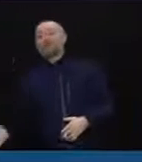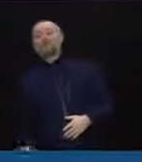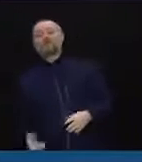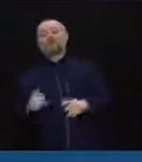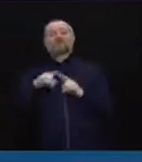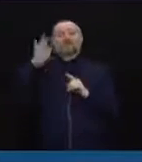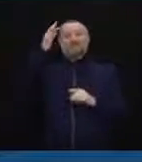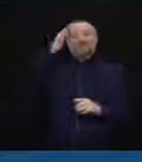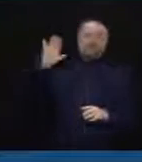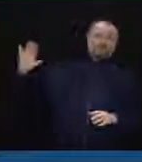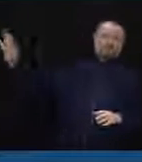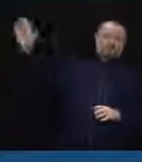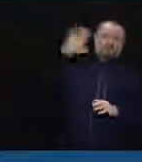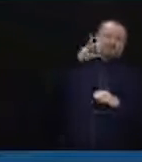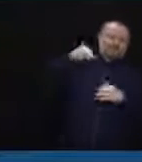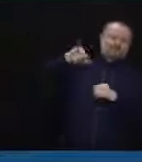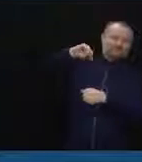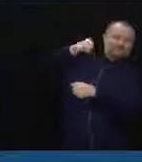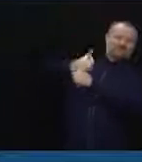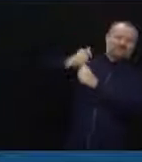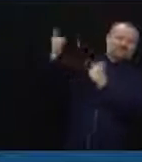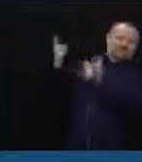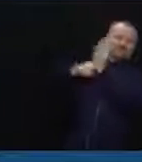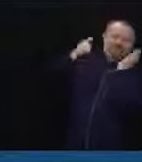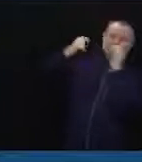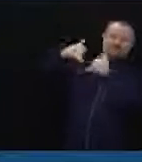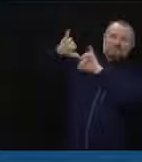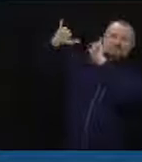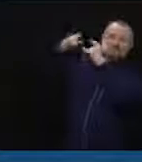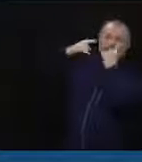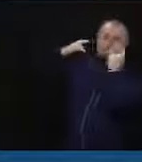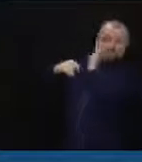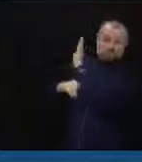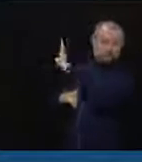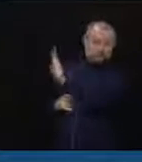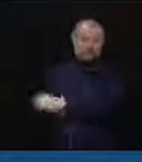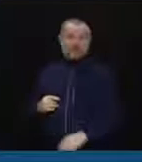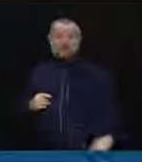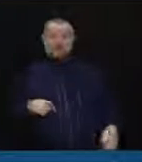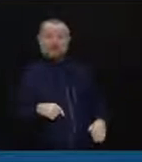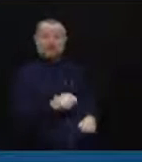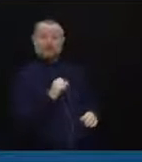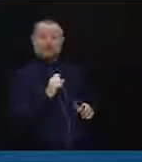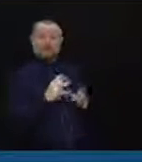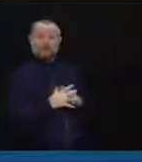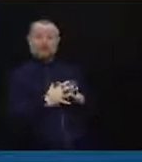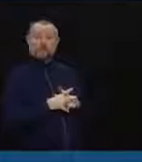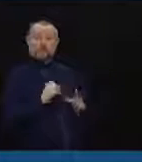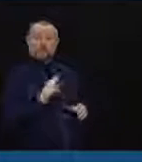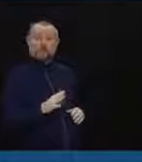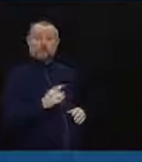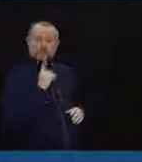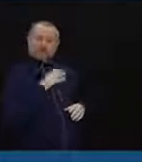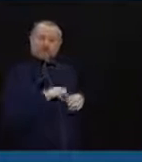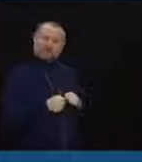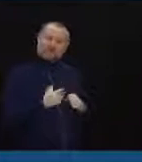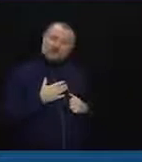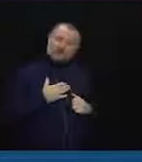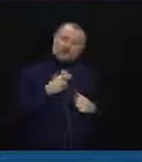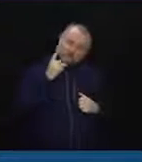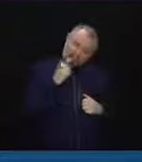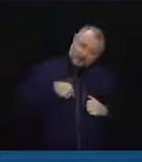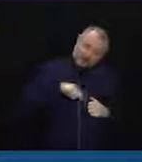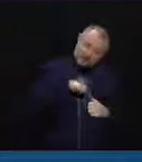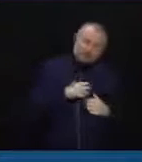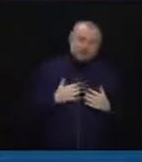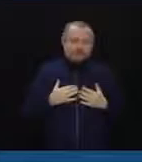will still be in place. With respect to the Super Bowl, kind of a tough topic for some of us who didn't make it this year, but I know some